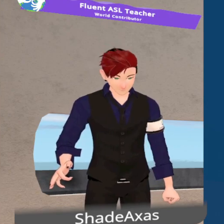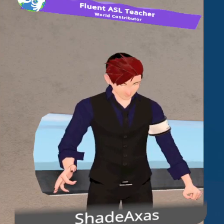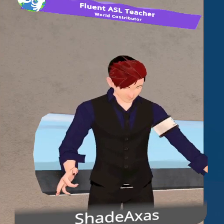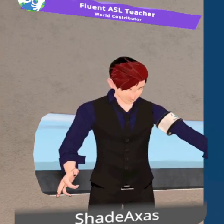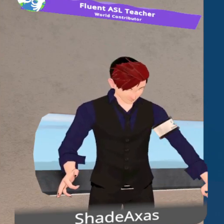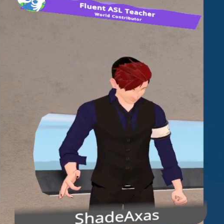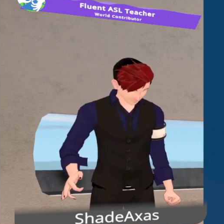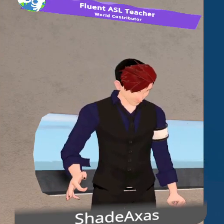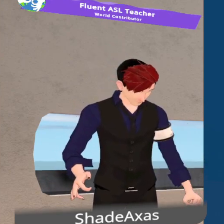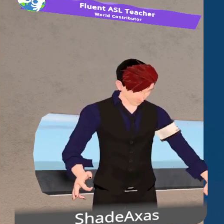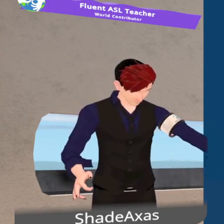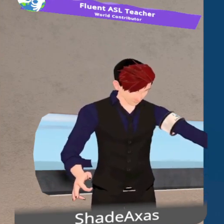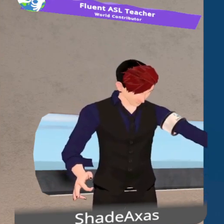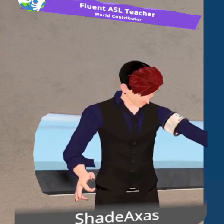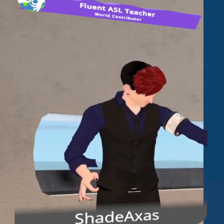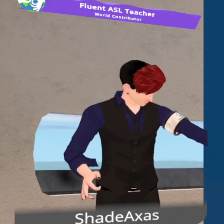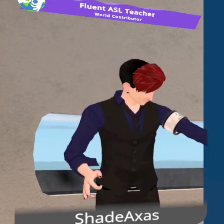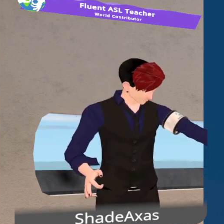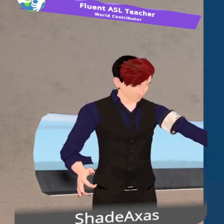just.